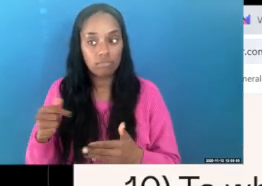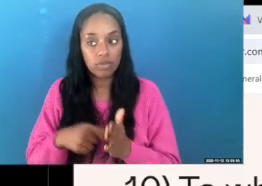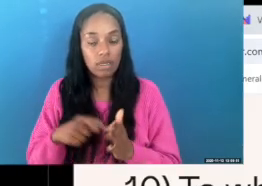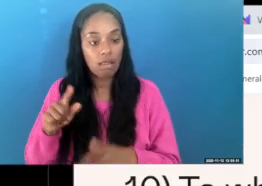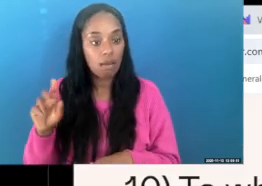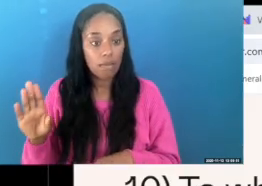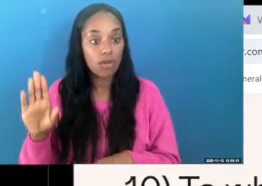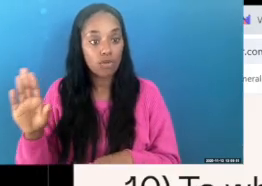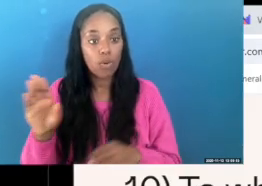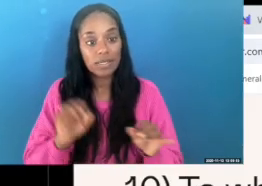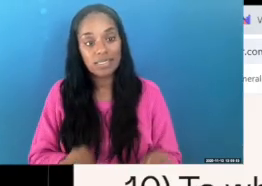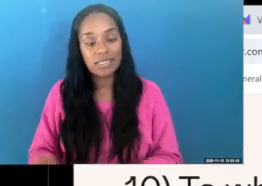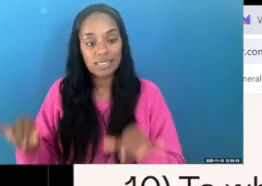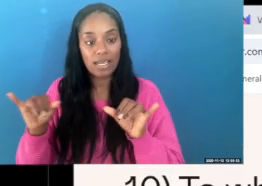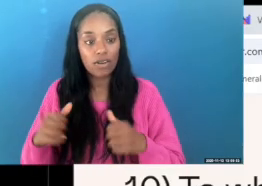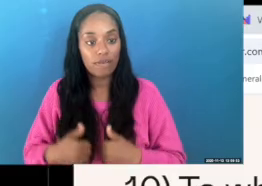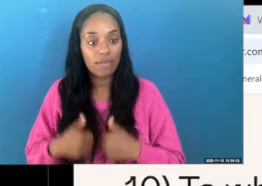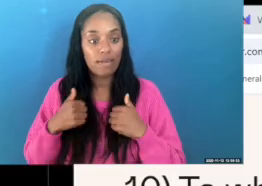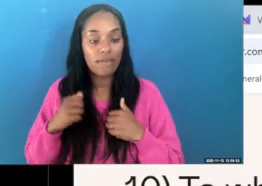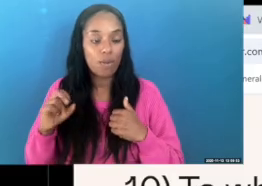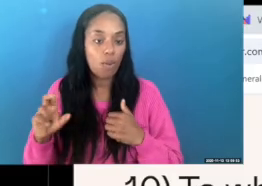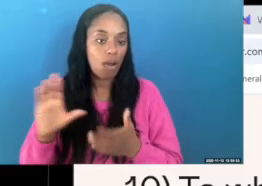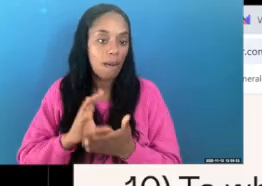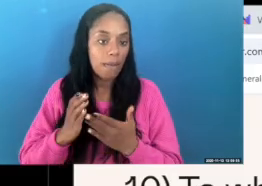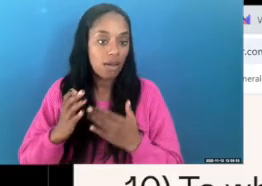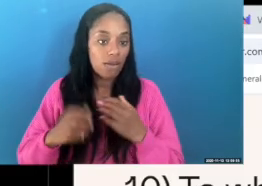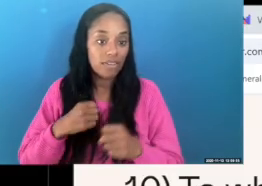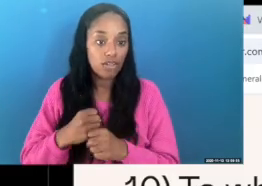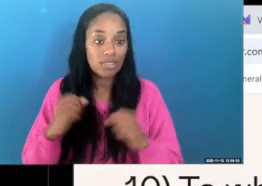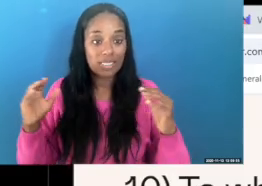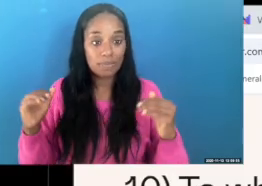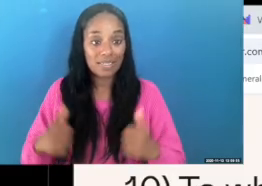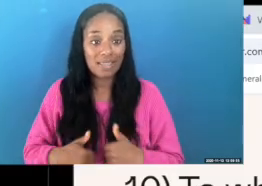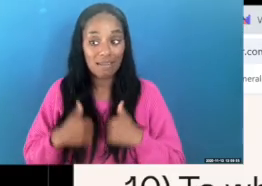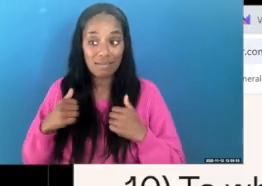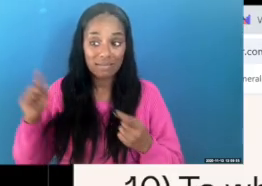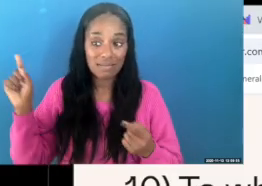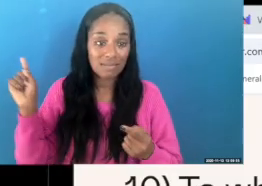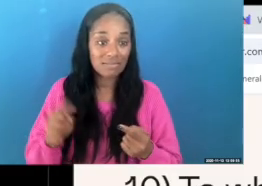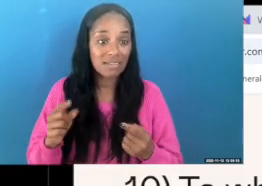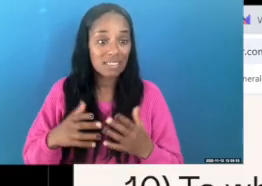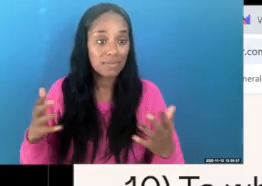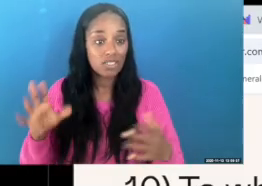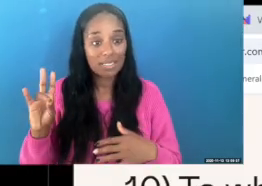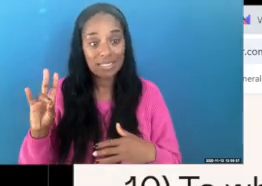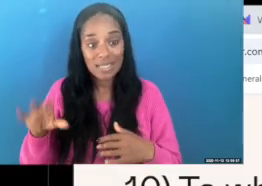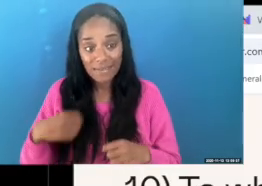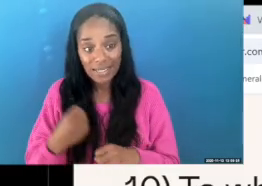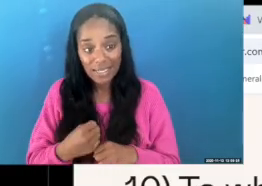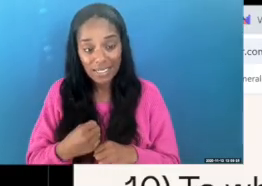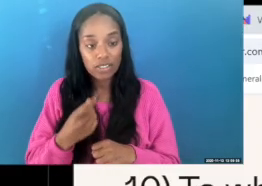over the years in California. In some places near the ports of LA, Long Beach,